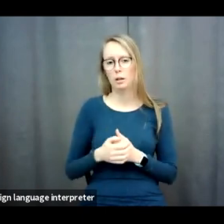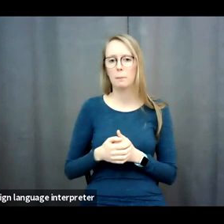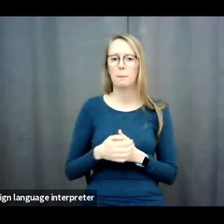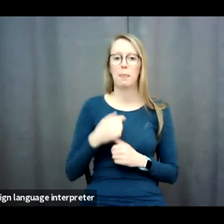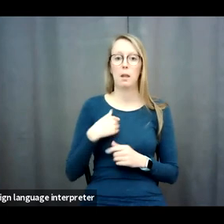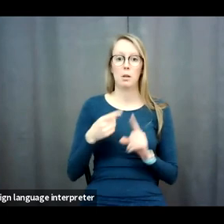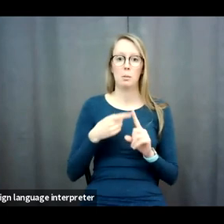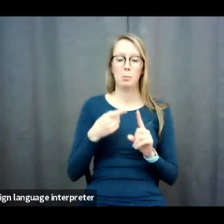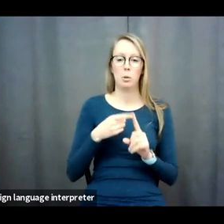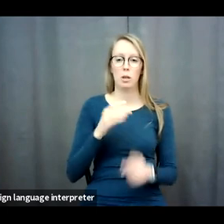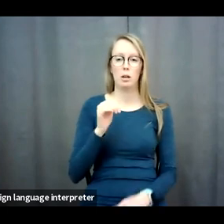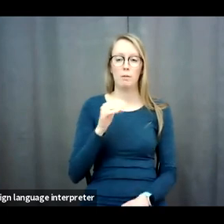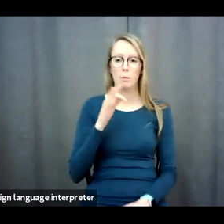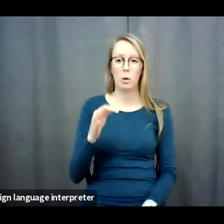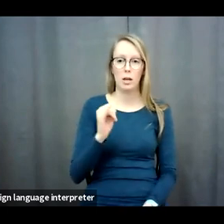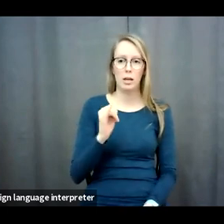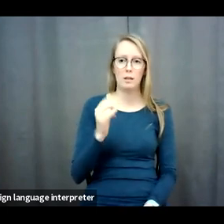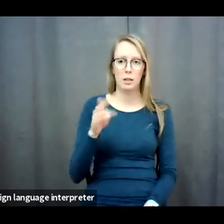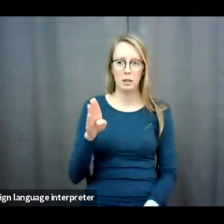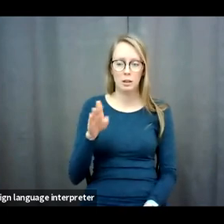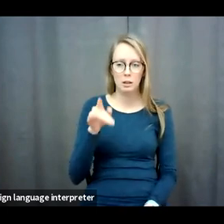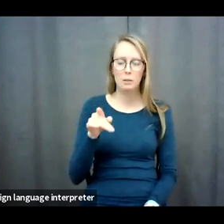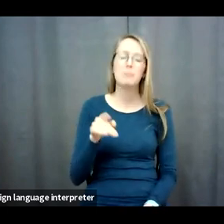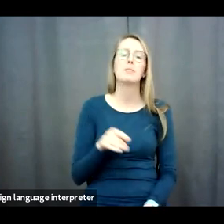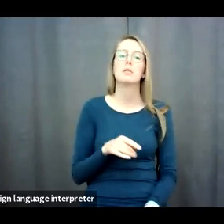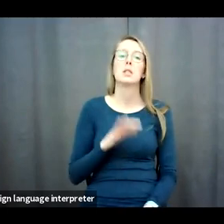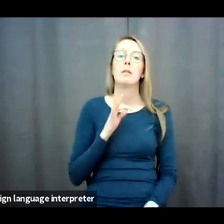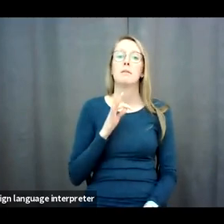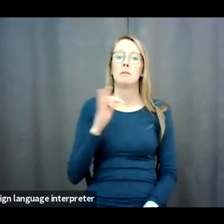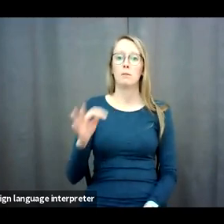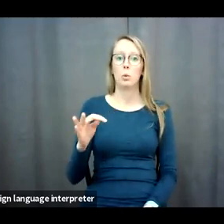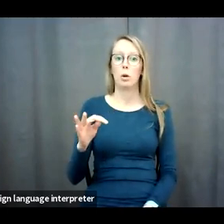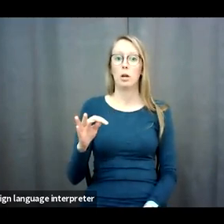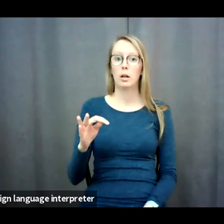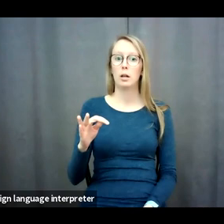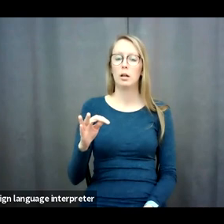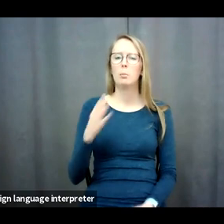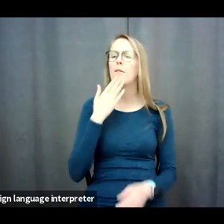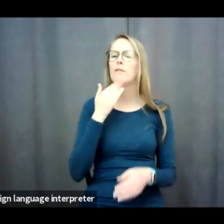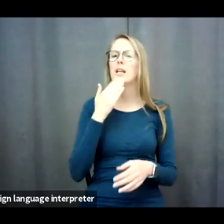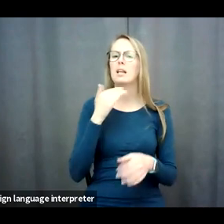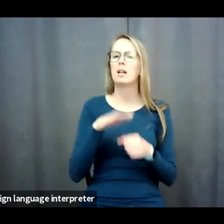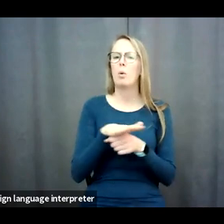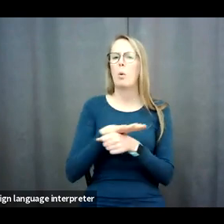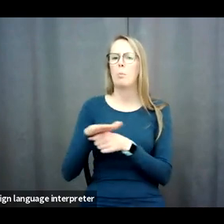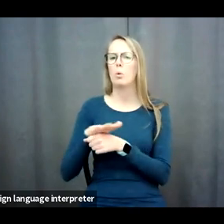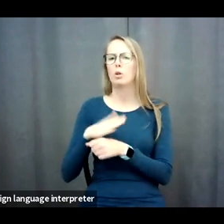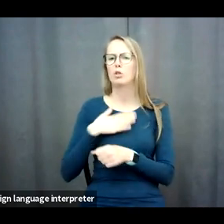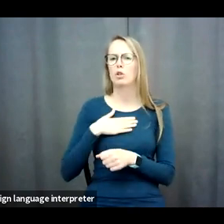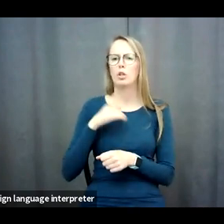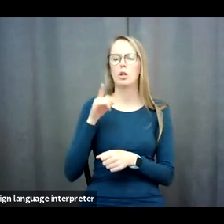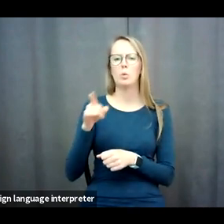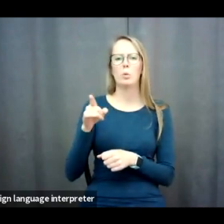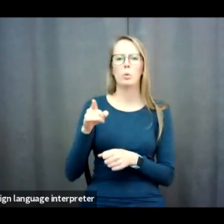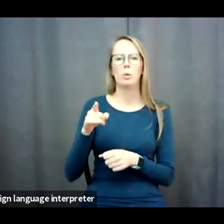with you, Eivind. The question is, in which areas do you find it most difficult to be heard